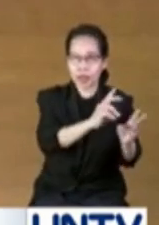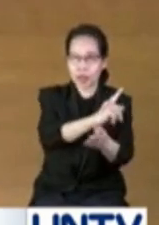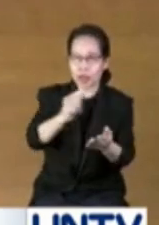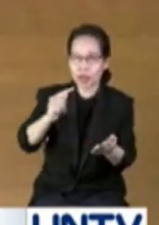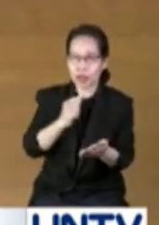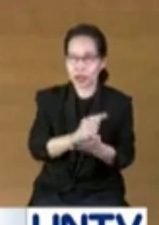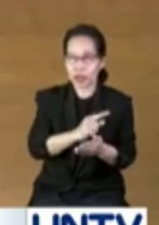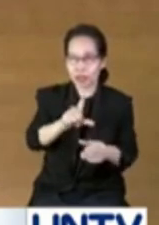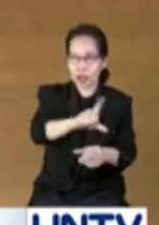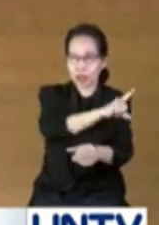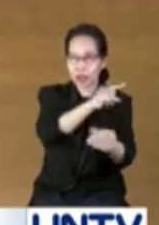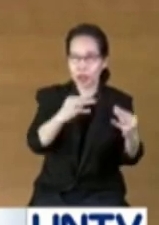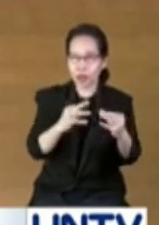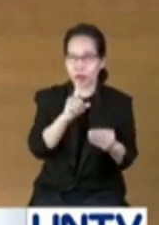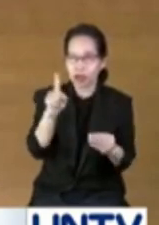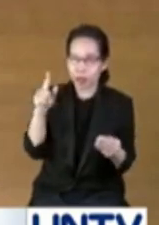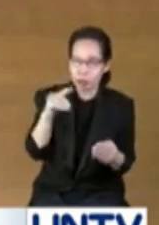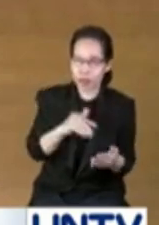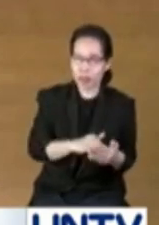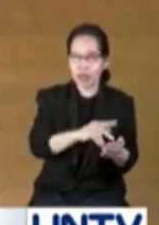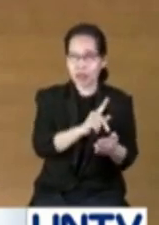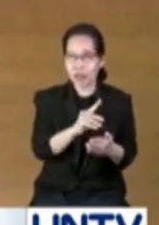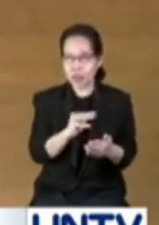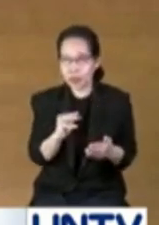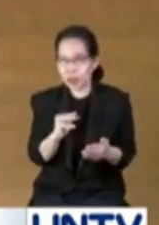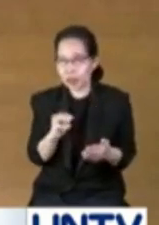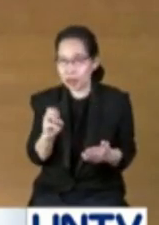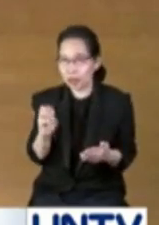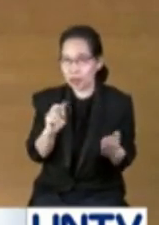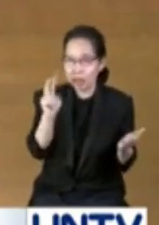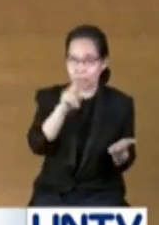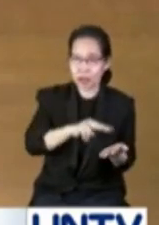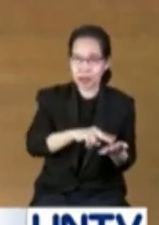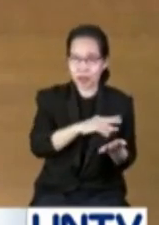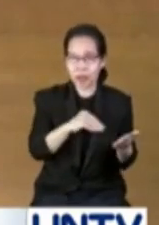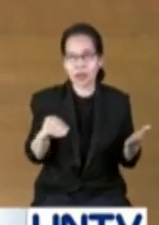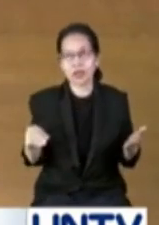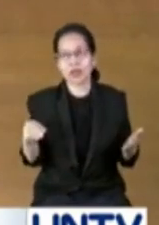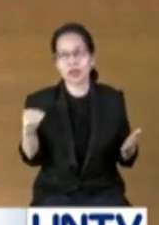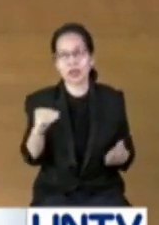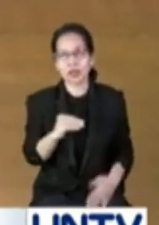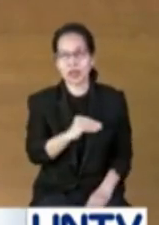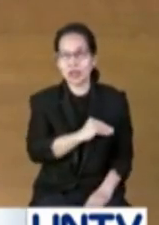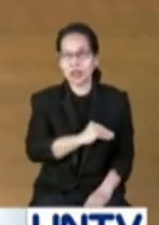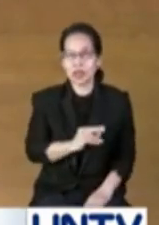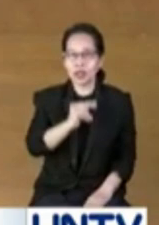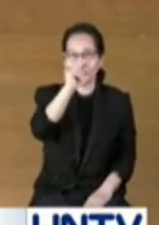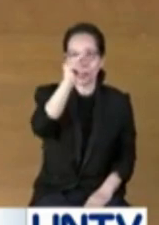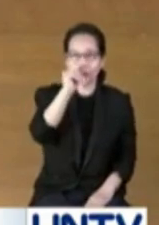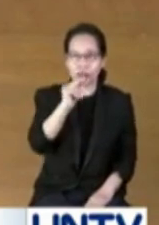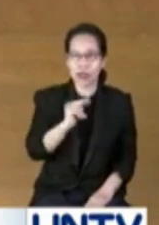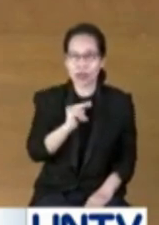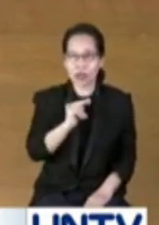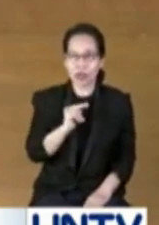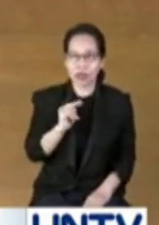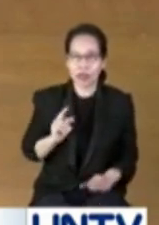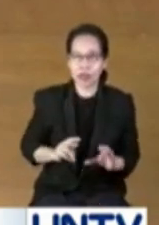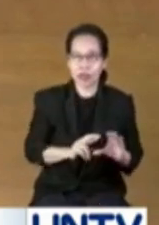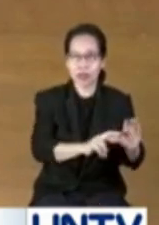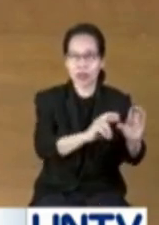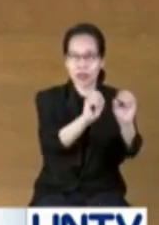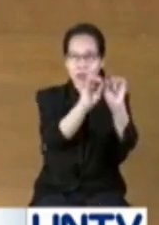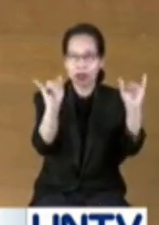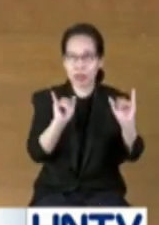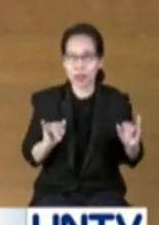than 1,000 kilometers. Notably, the southern leg of the North-South Commuter Railway System is now in full swing.